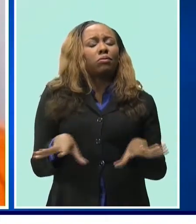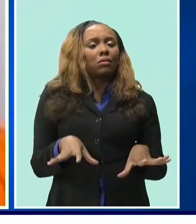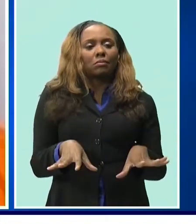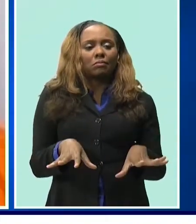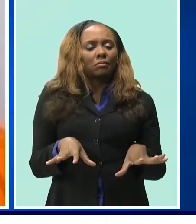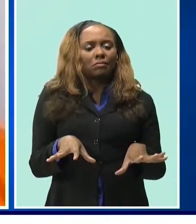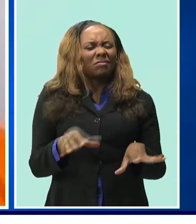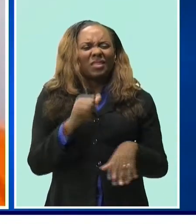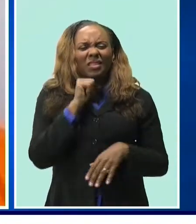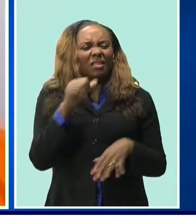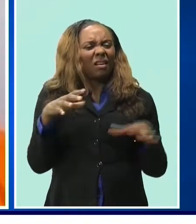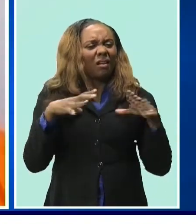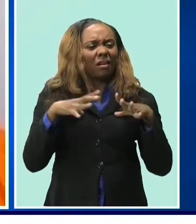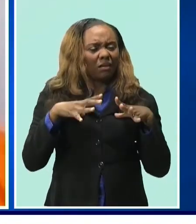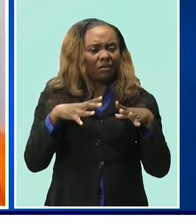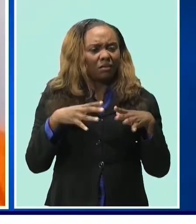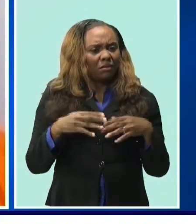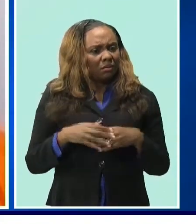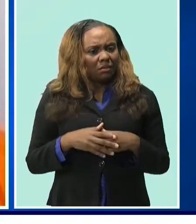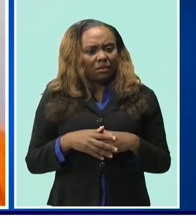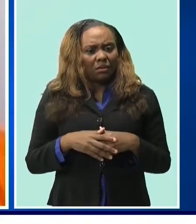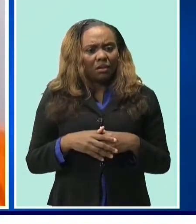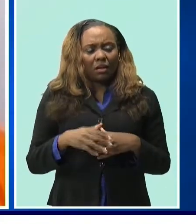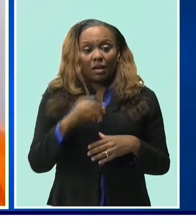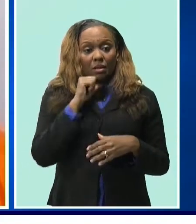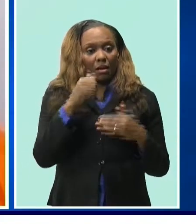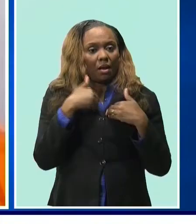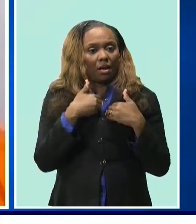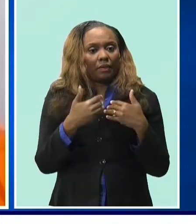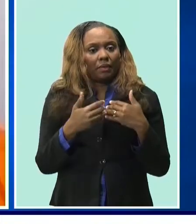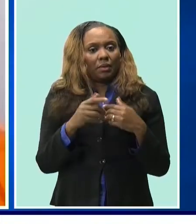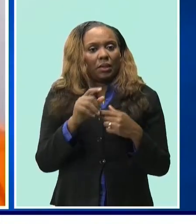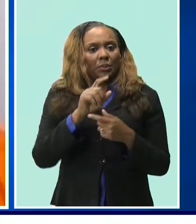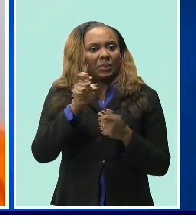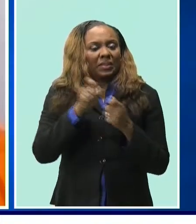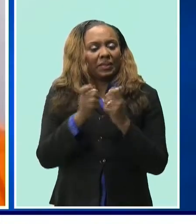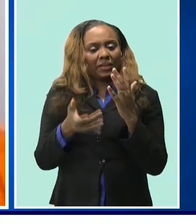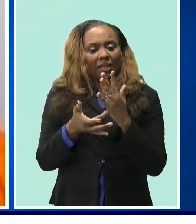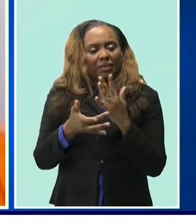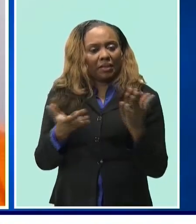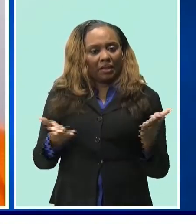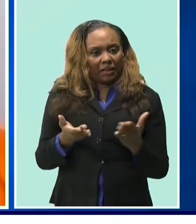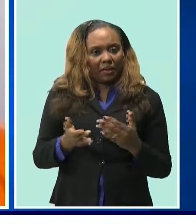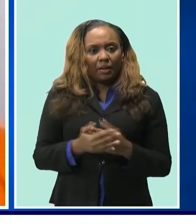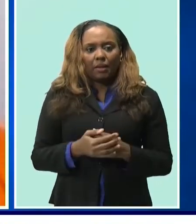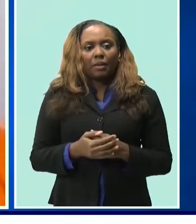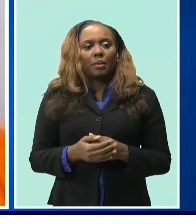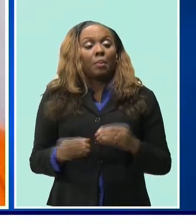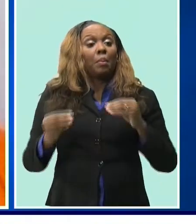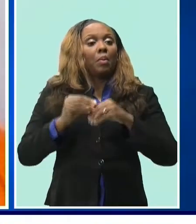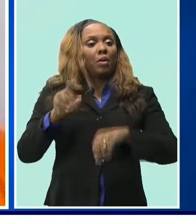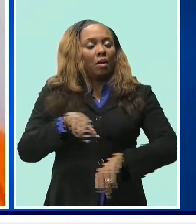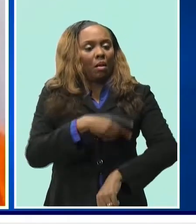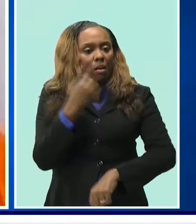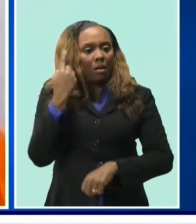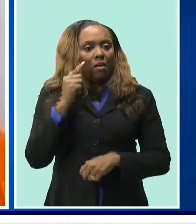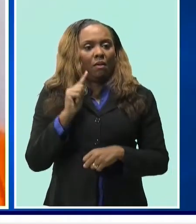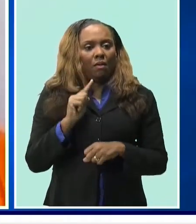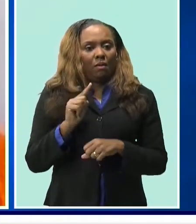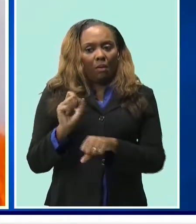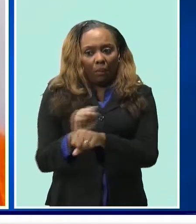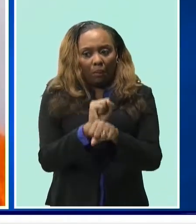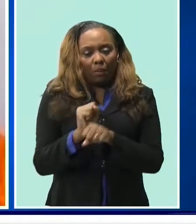of the technology that I don't have available to me here at home than I would at CBC. It takes even longer to do a news story at